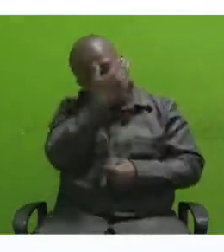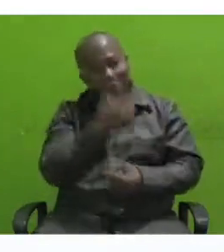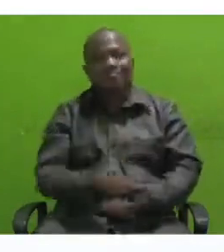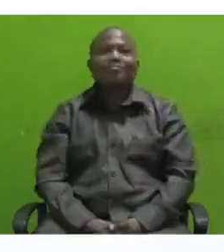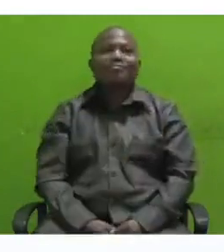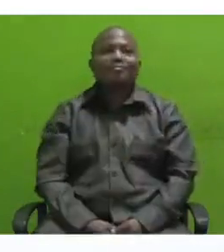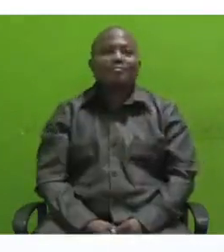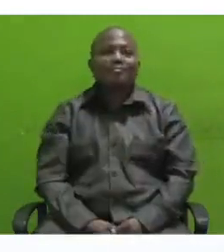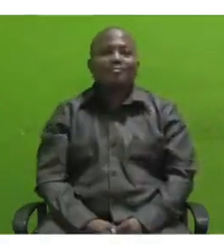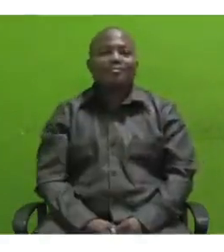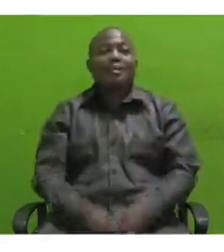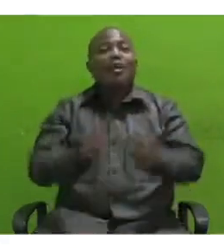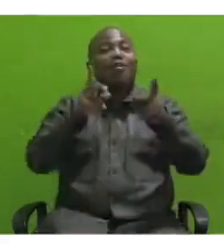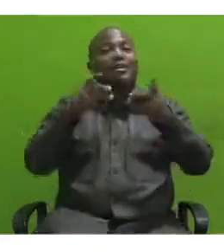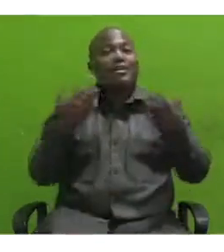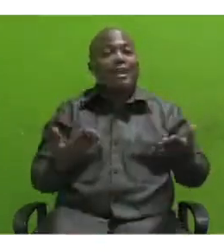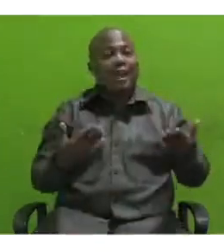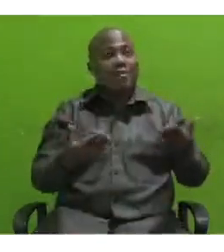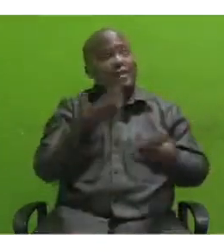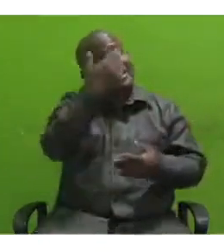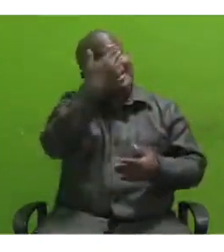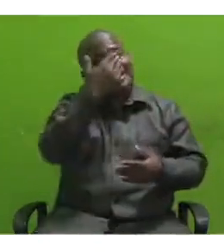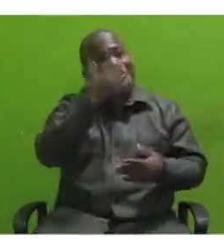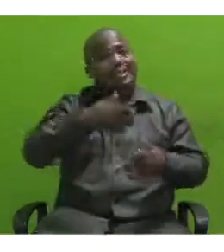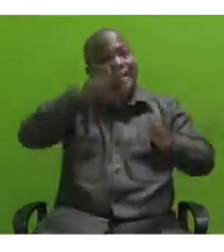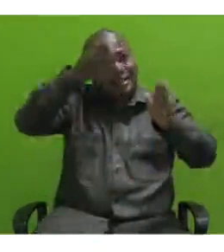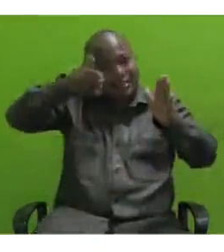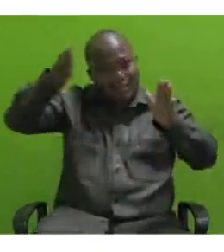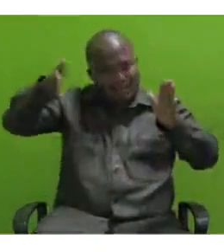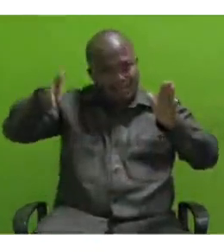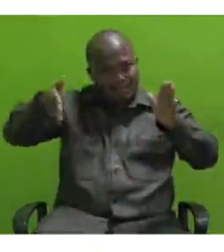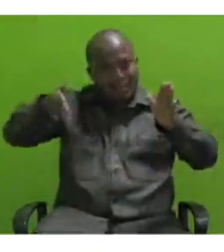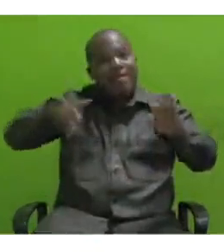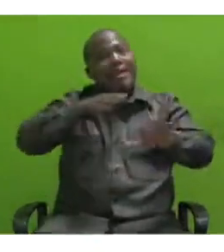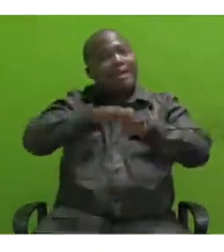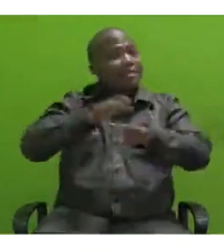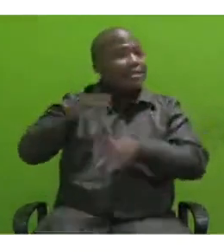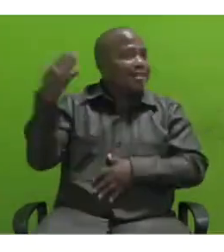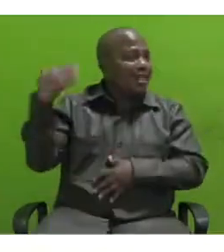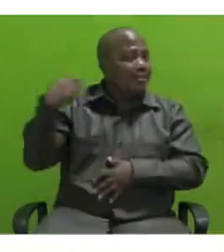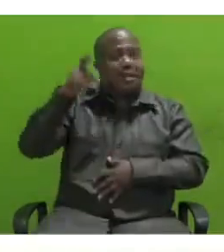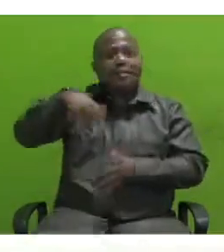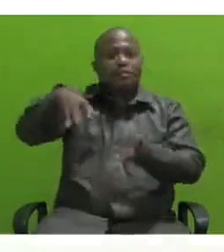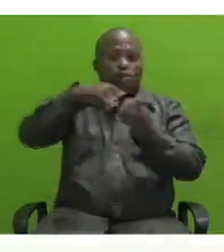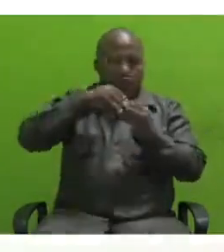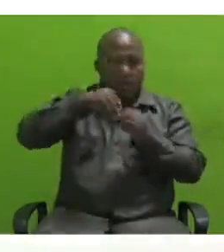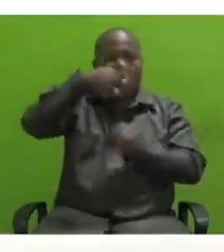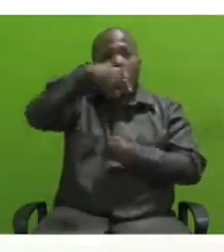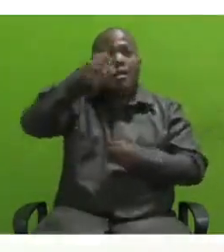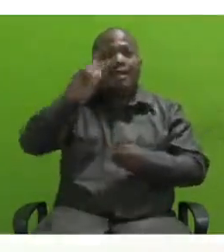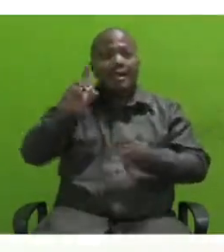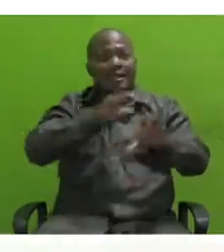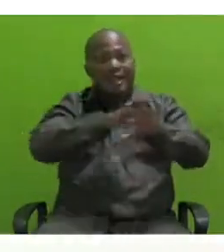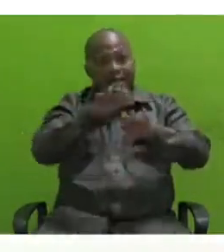check the table. Okay, so now this is our table as explained earlier. The table